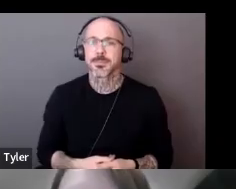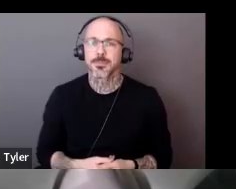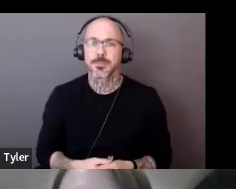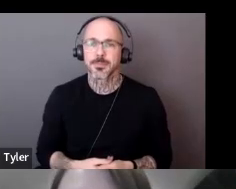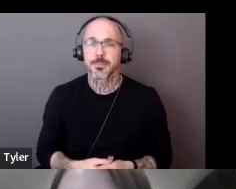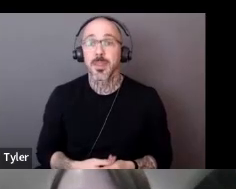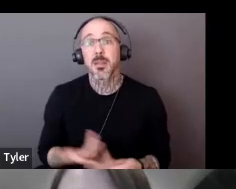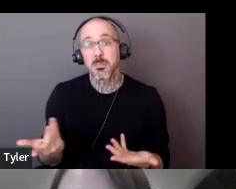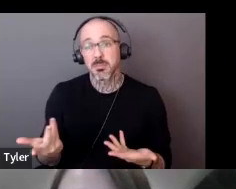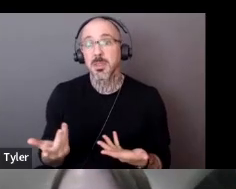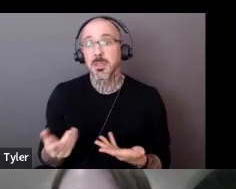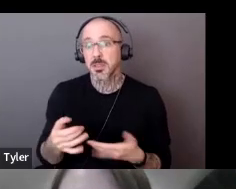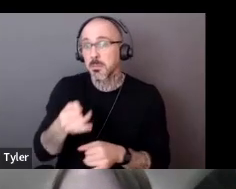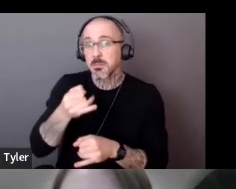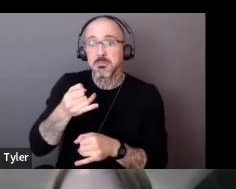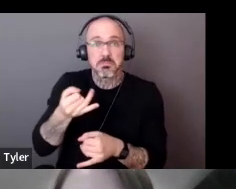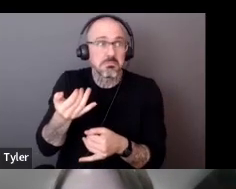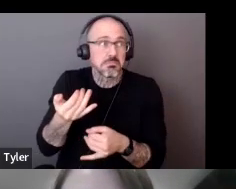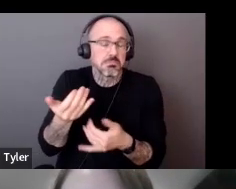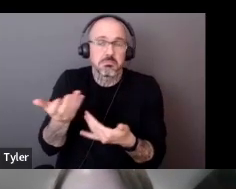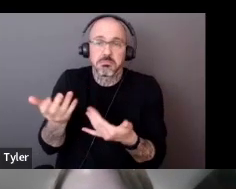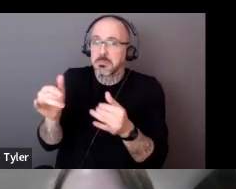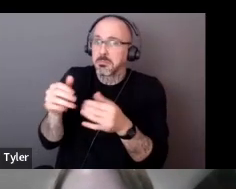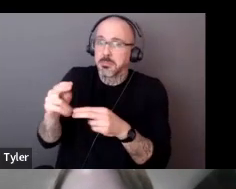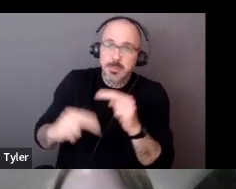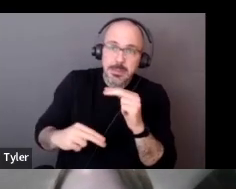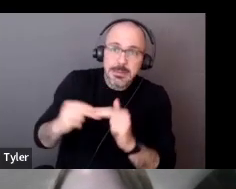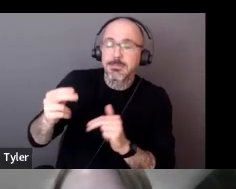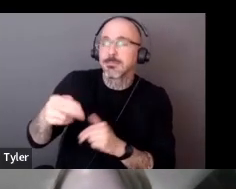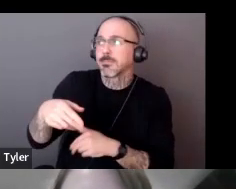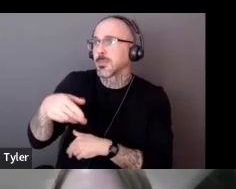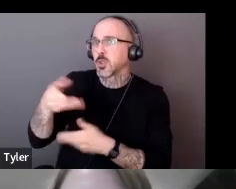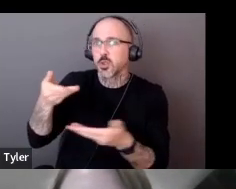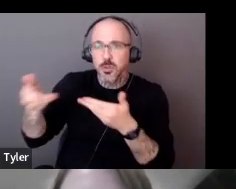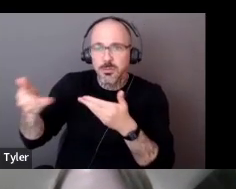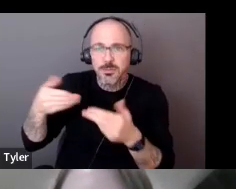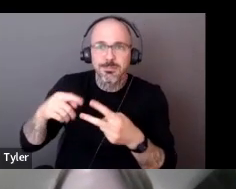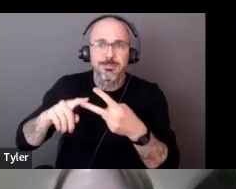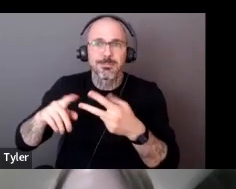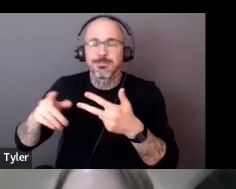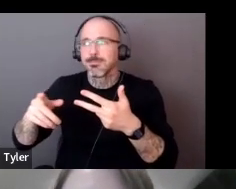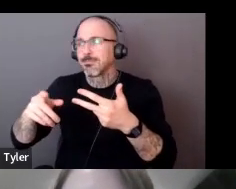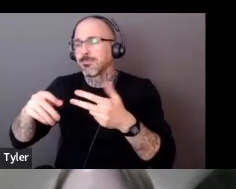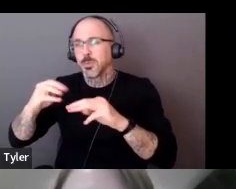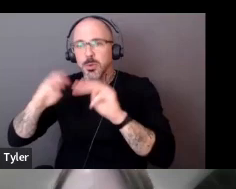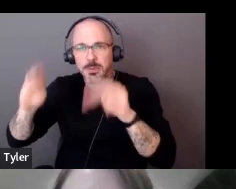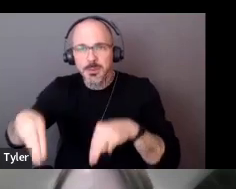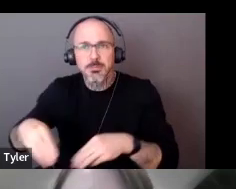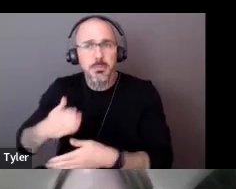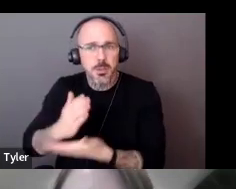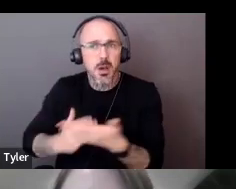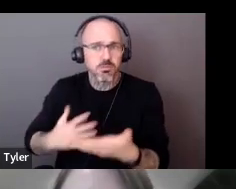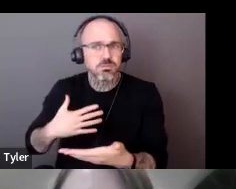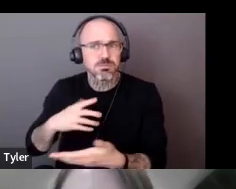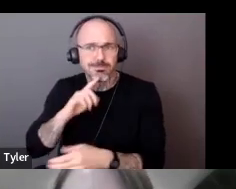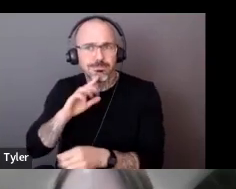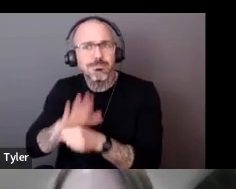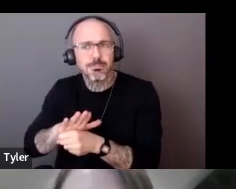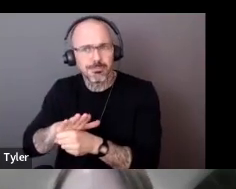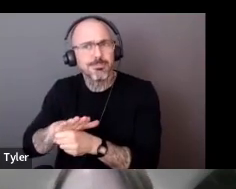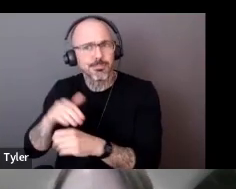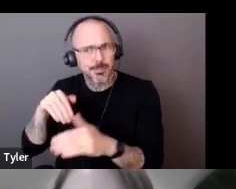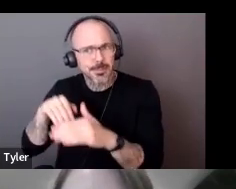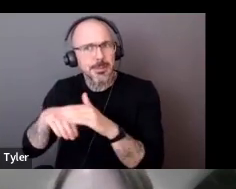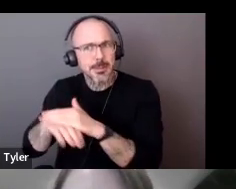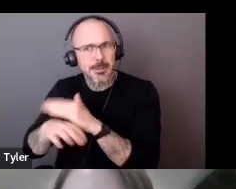to full accessibility, and we hope more and more through education and regulations there will be. But I also think